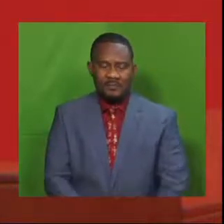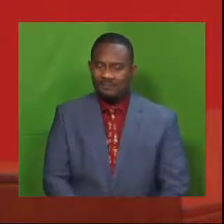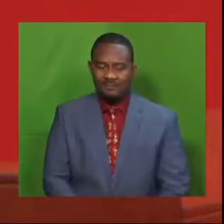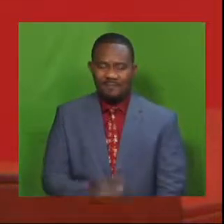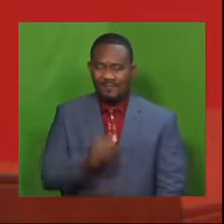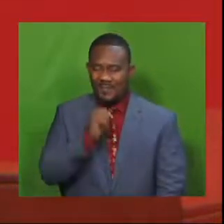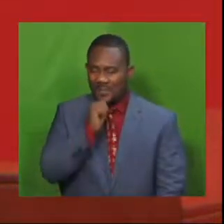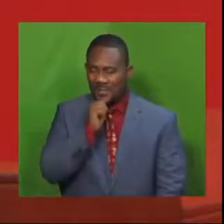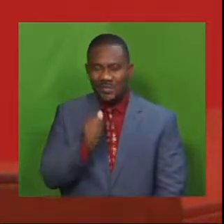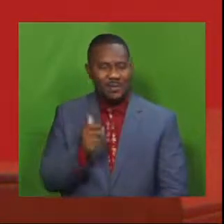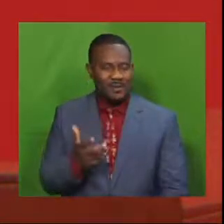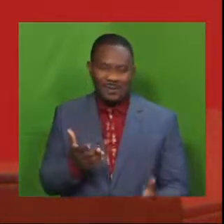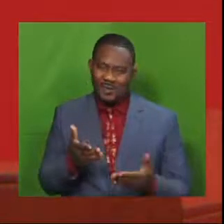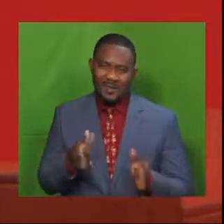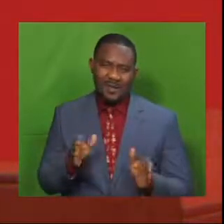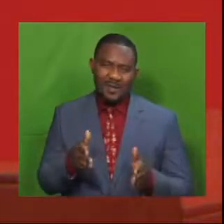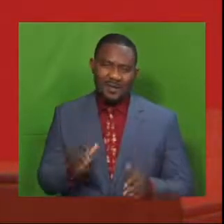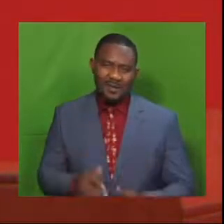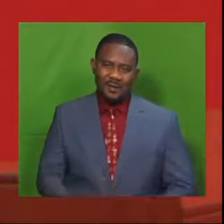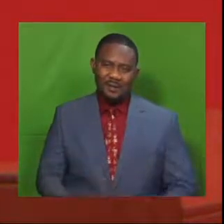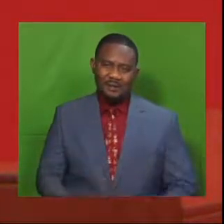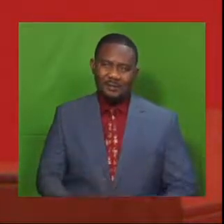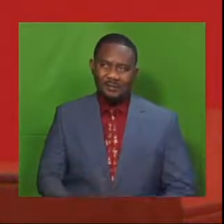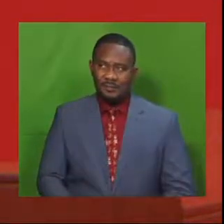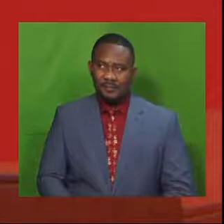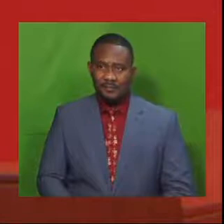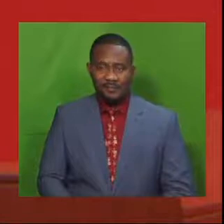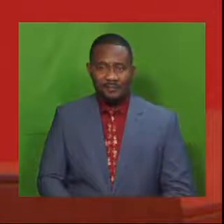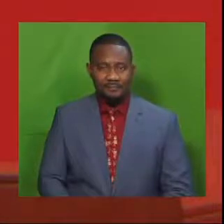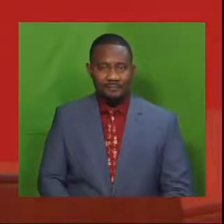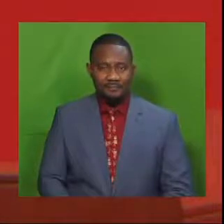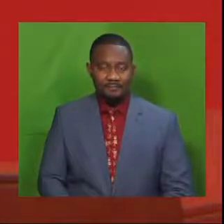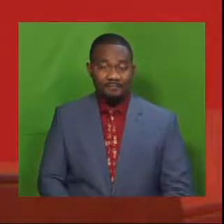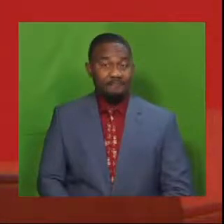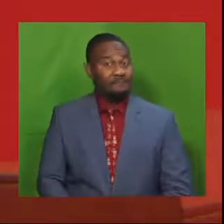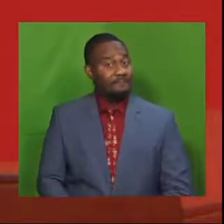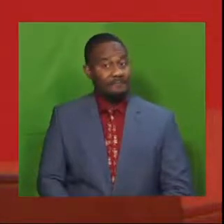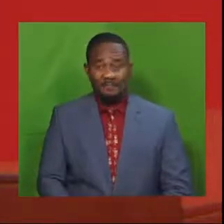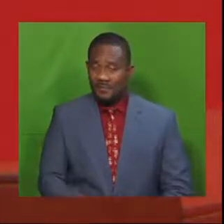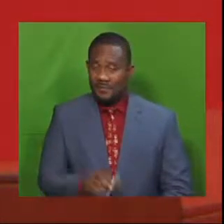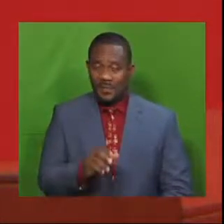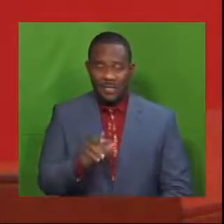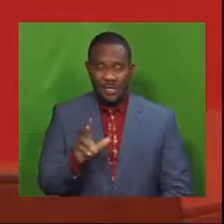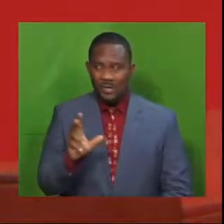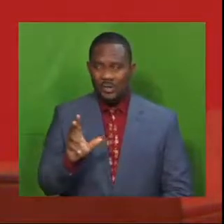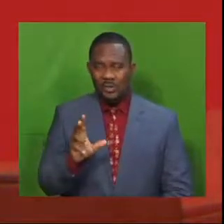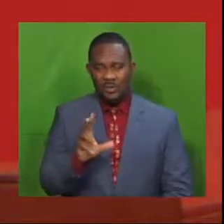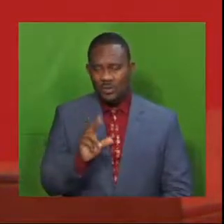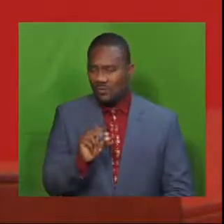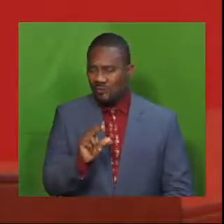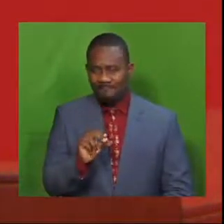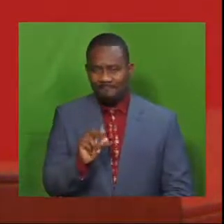further supplementary. Mr. Speaker, with due respect, as leadership, Leader, no.